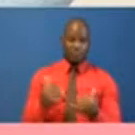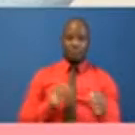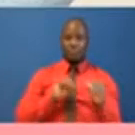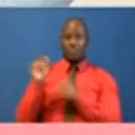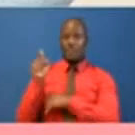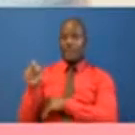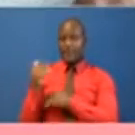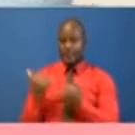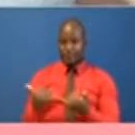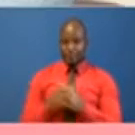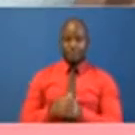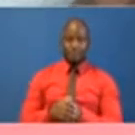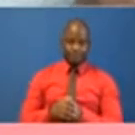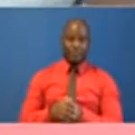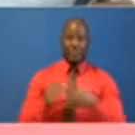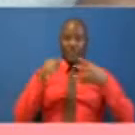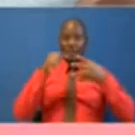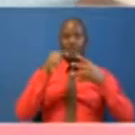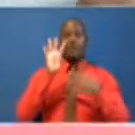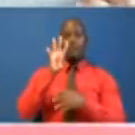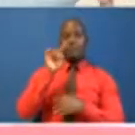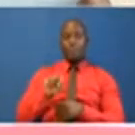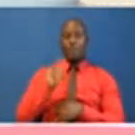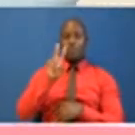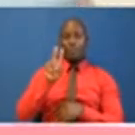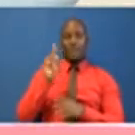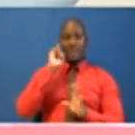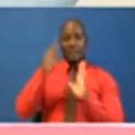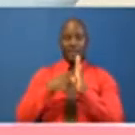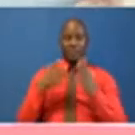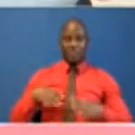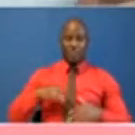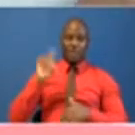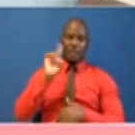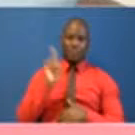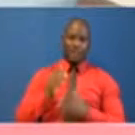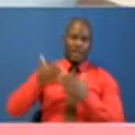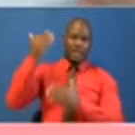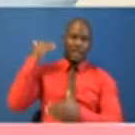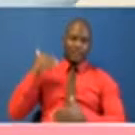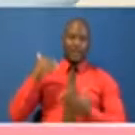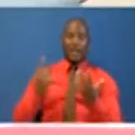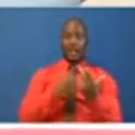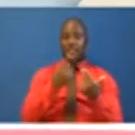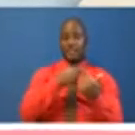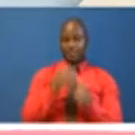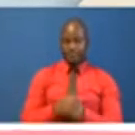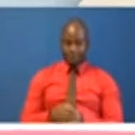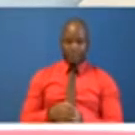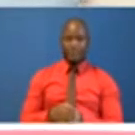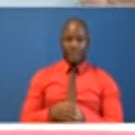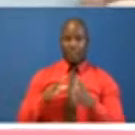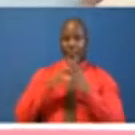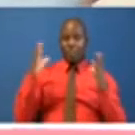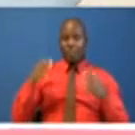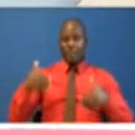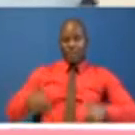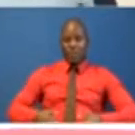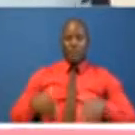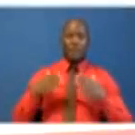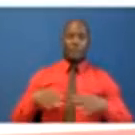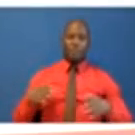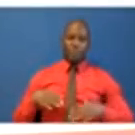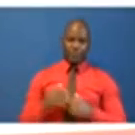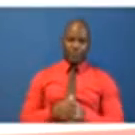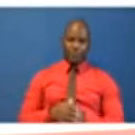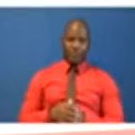over to you right now of the 4.4 million that were identified as residents of nairobi in the last census i bet you a majority are young people of